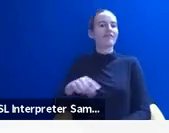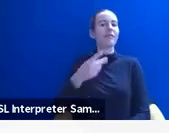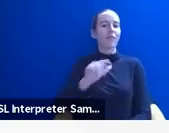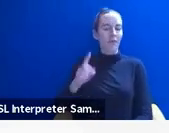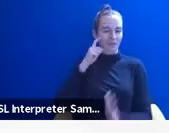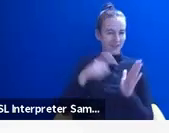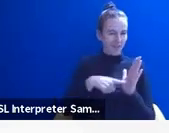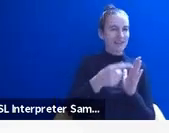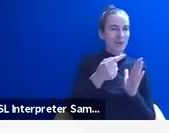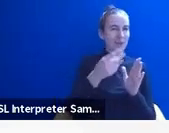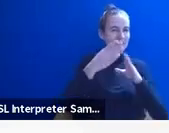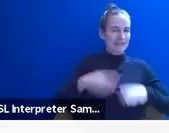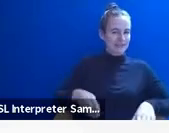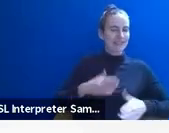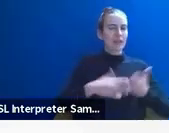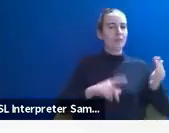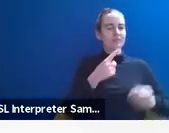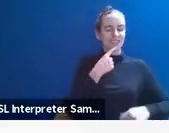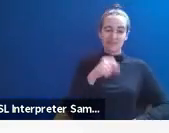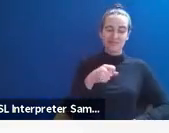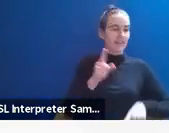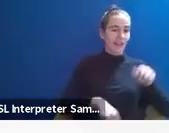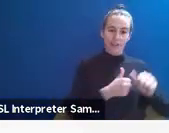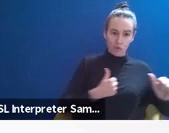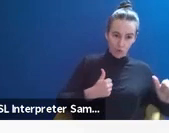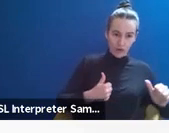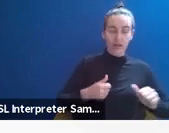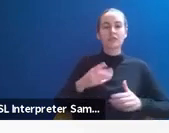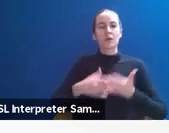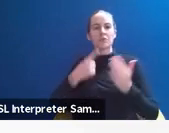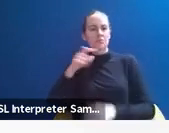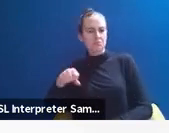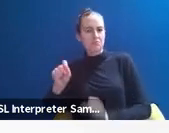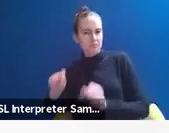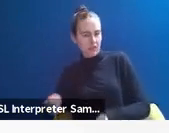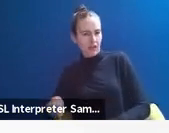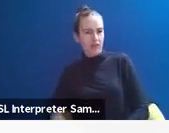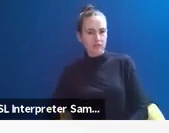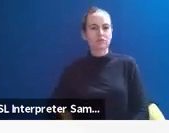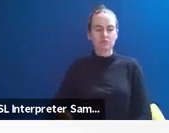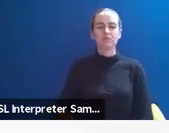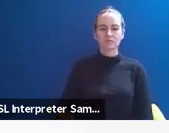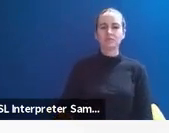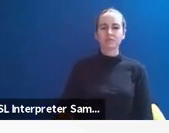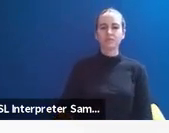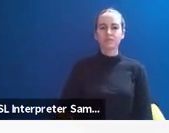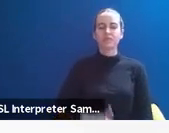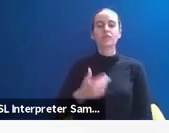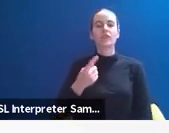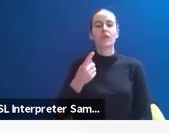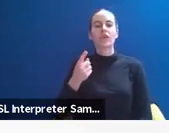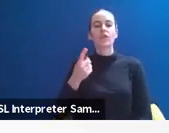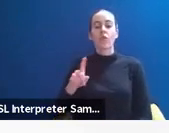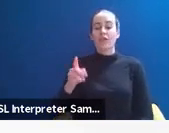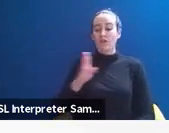think hearing loss is inevitable versus not. Well, it's not, particularly for at least frequency range important for speech